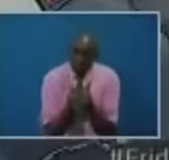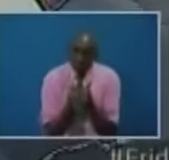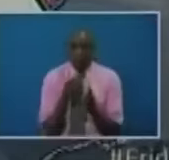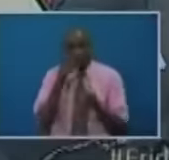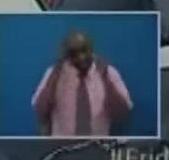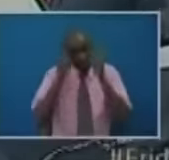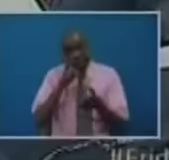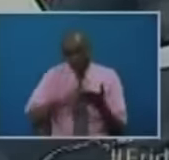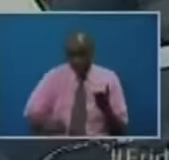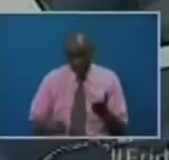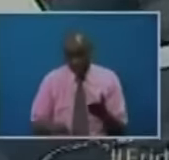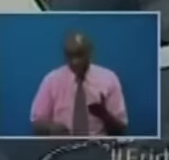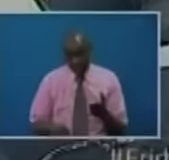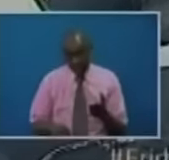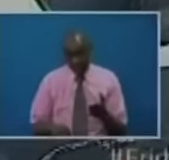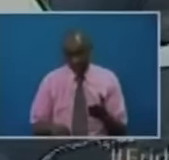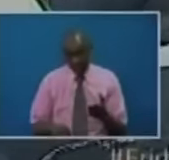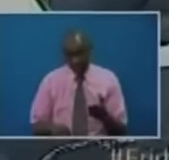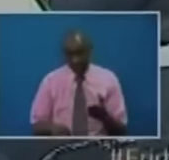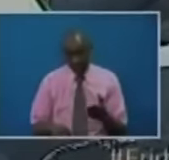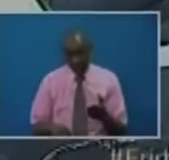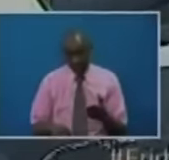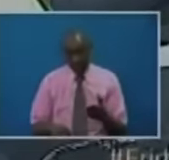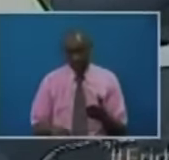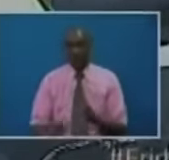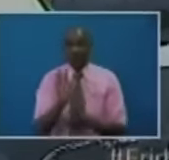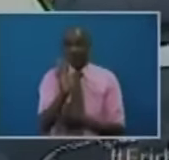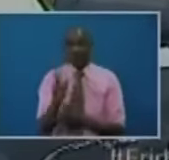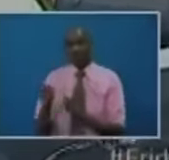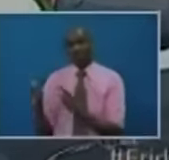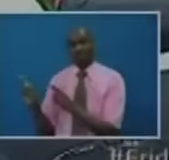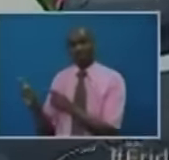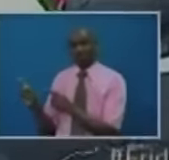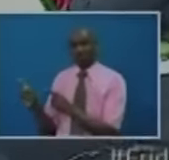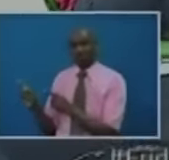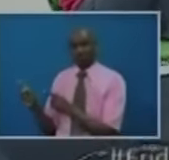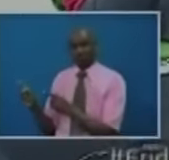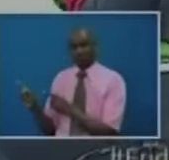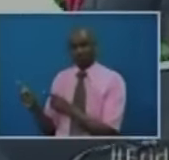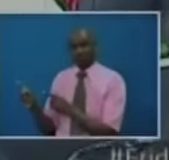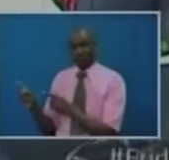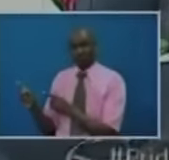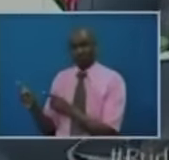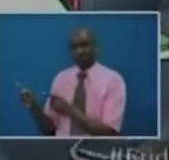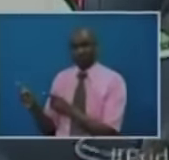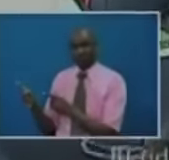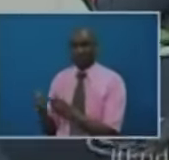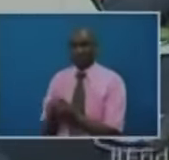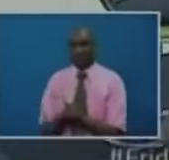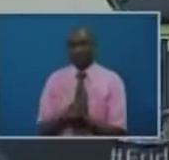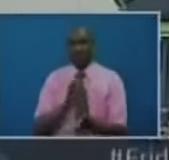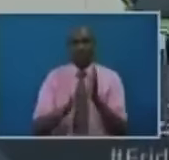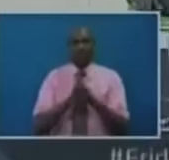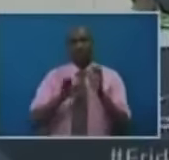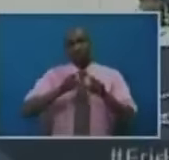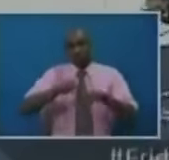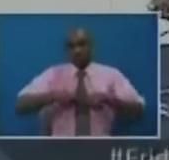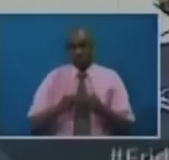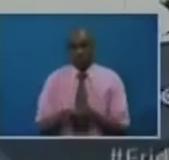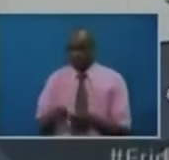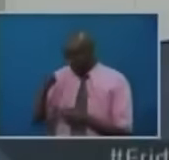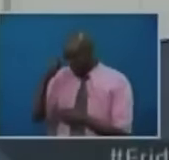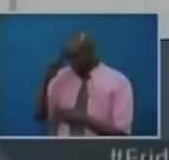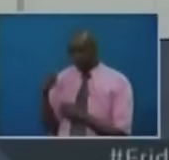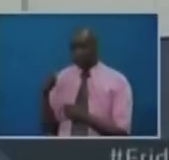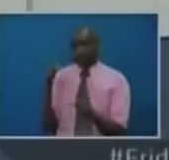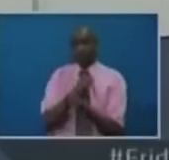tumeamua. Yeah, actually you are barefoot. Why are you barefoot? This tumeamua kutembea kwa pia. But why is that, Njugush? See, because we